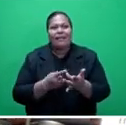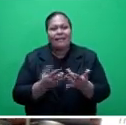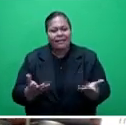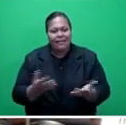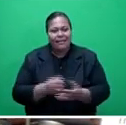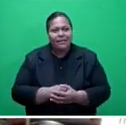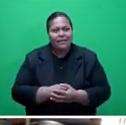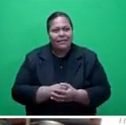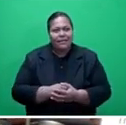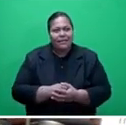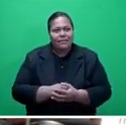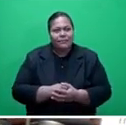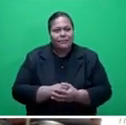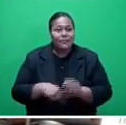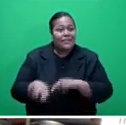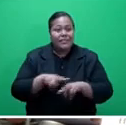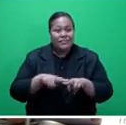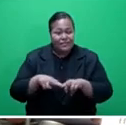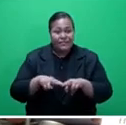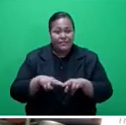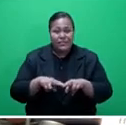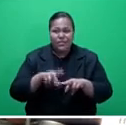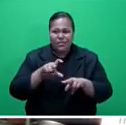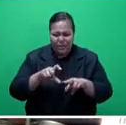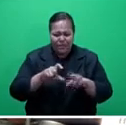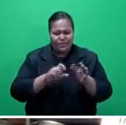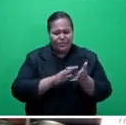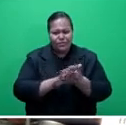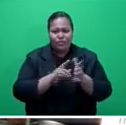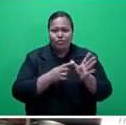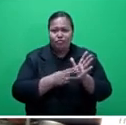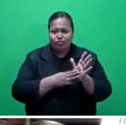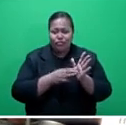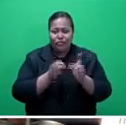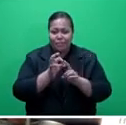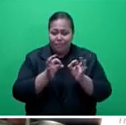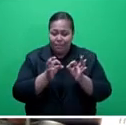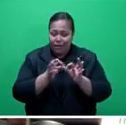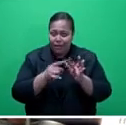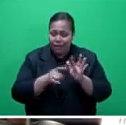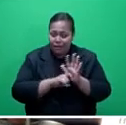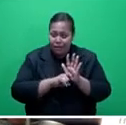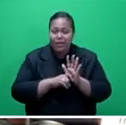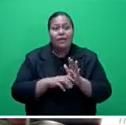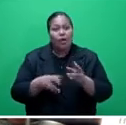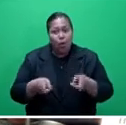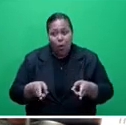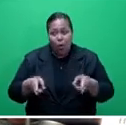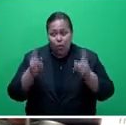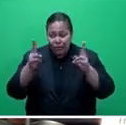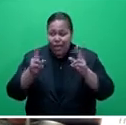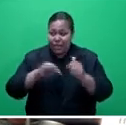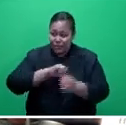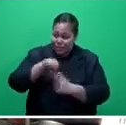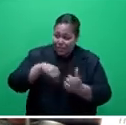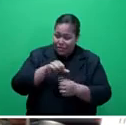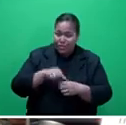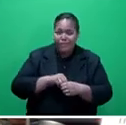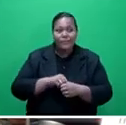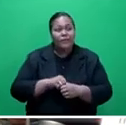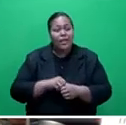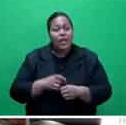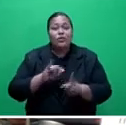Federation, the Fiji Chamber of Commerce and Industry, Fiji Hotel and Tourism Association, the Fiji Fishing Industry, the Society of Fiji